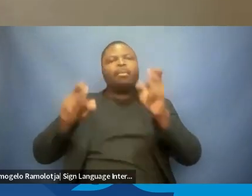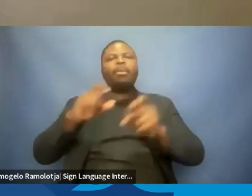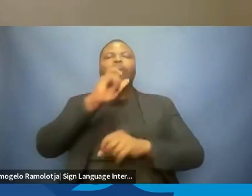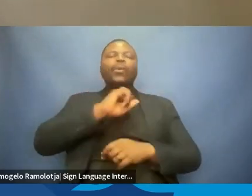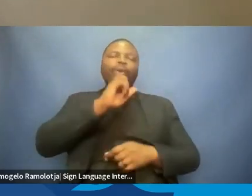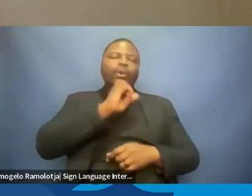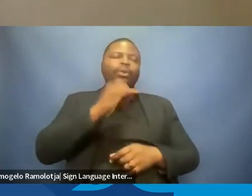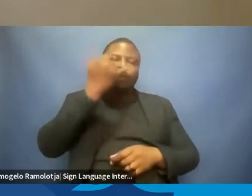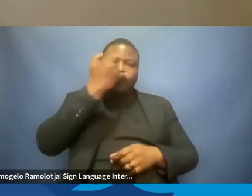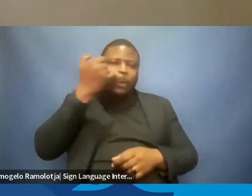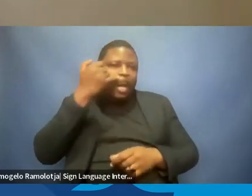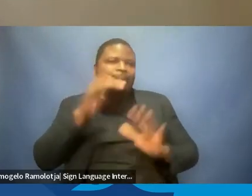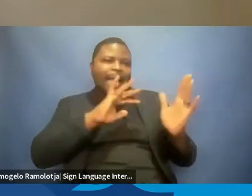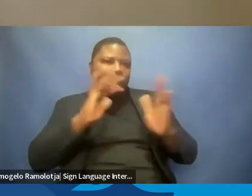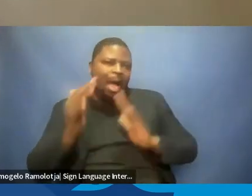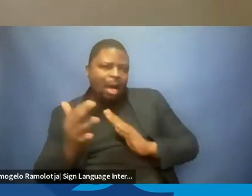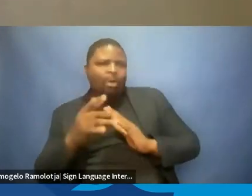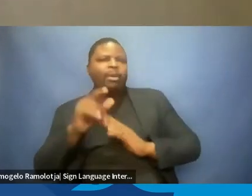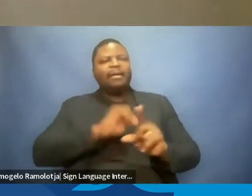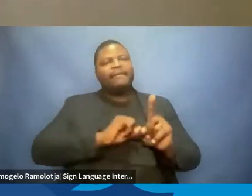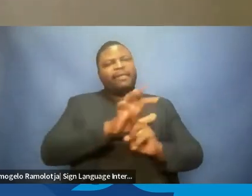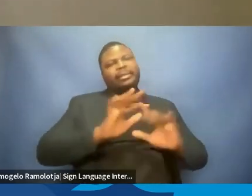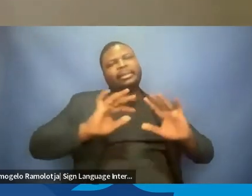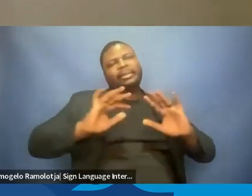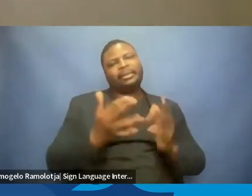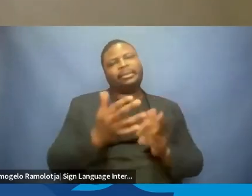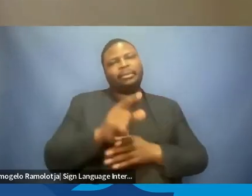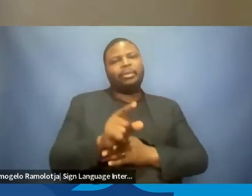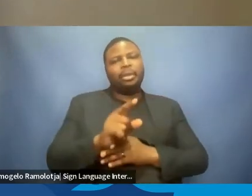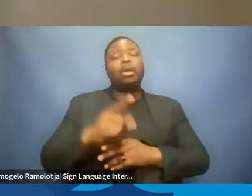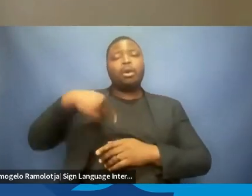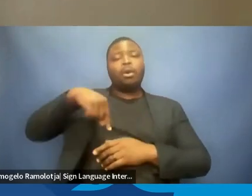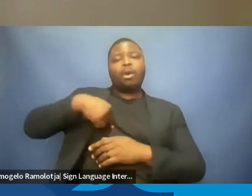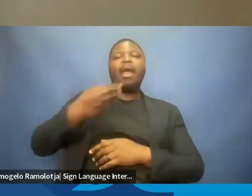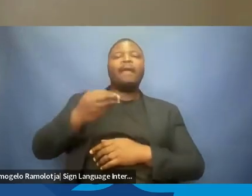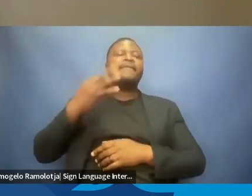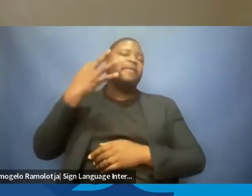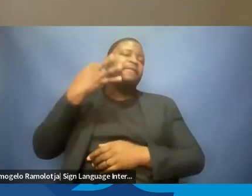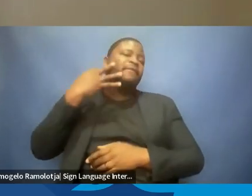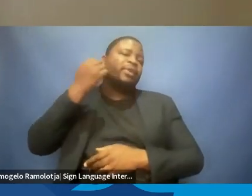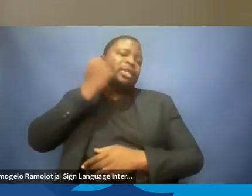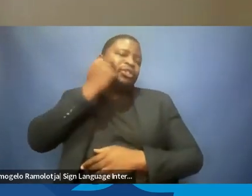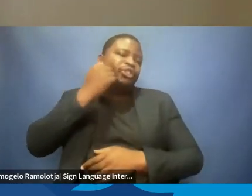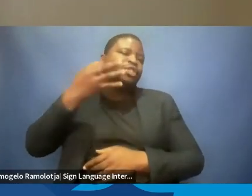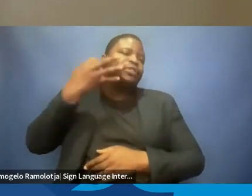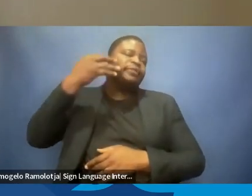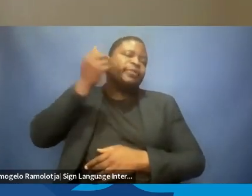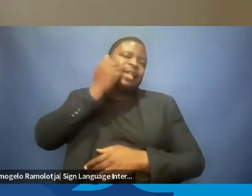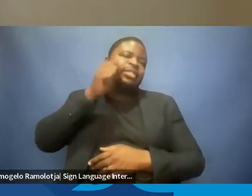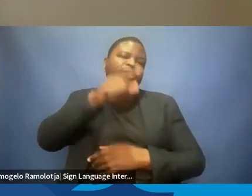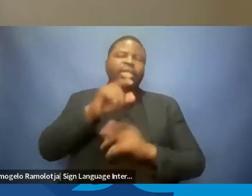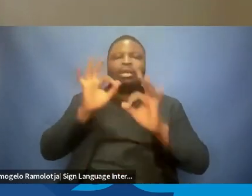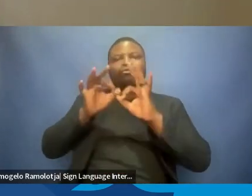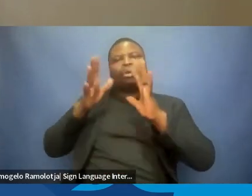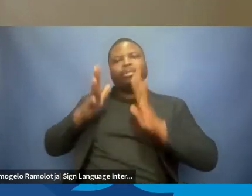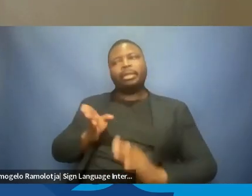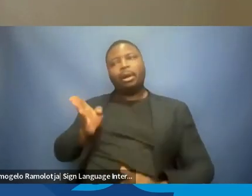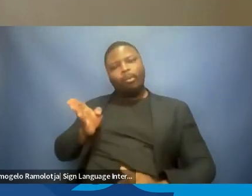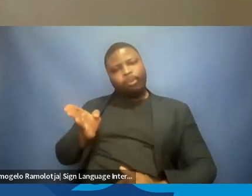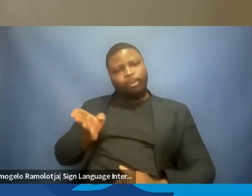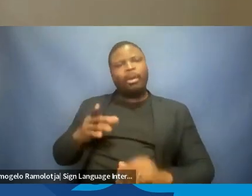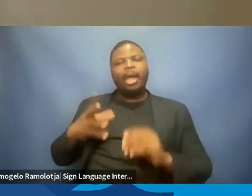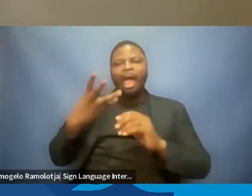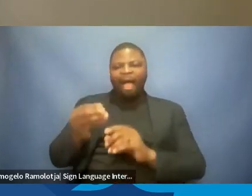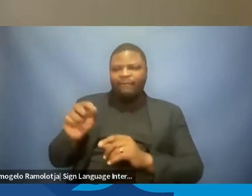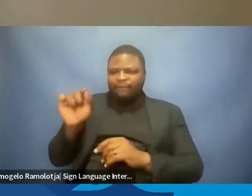just to say again that if you prefer French interpretation, please go to the icon and select that option. And